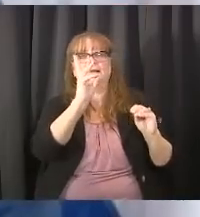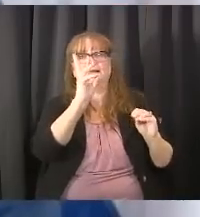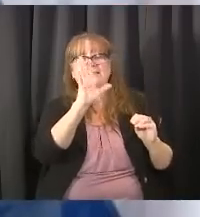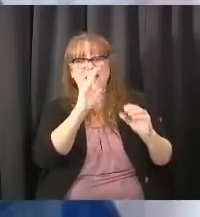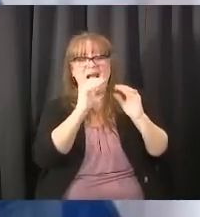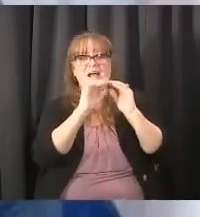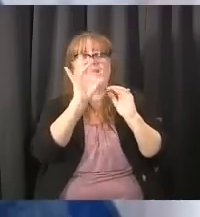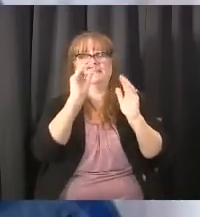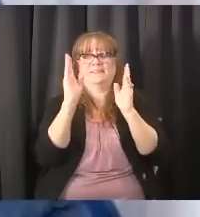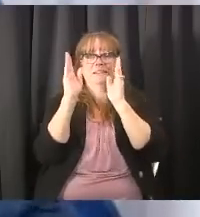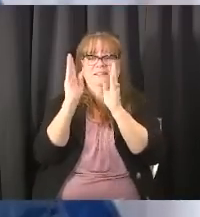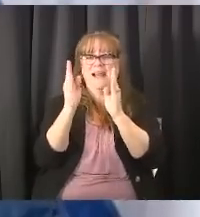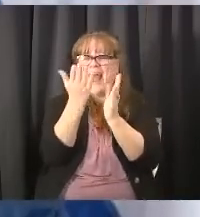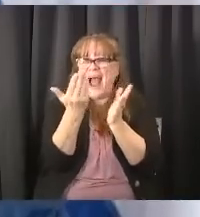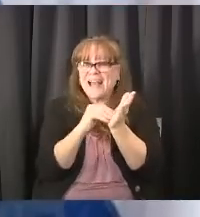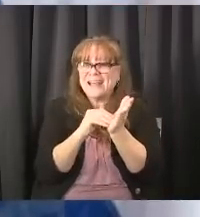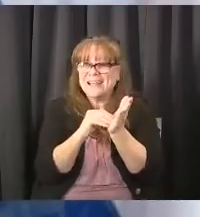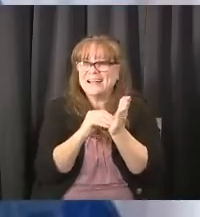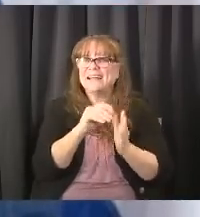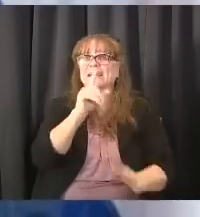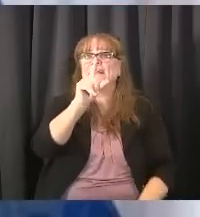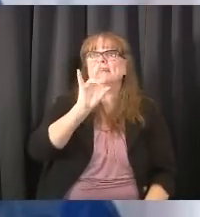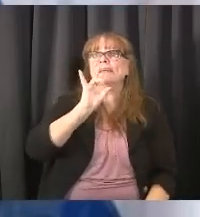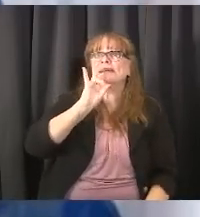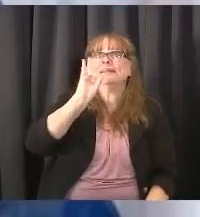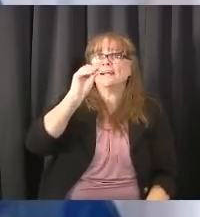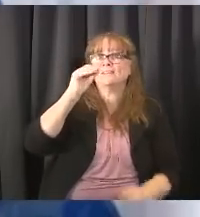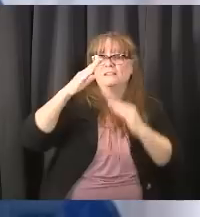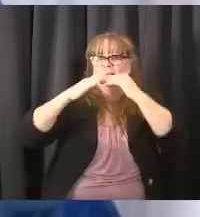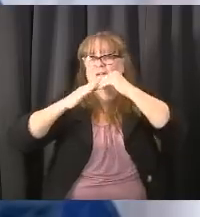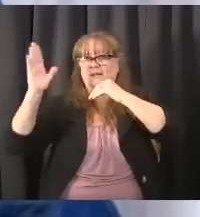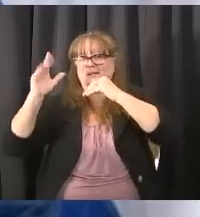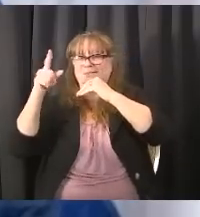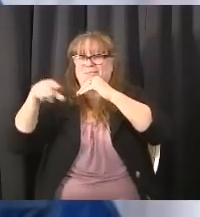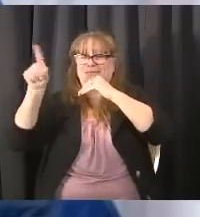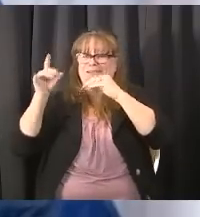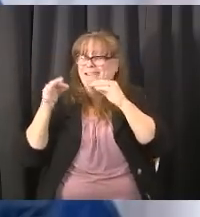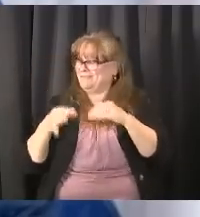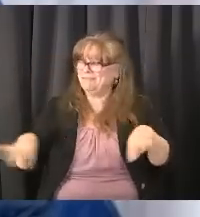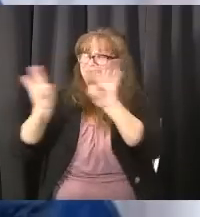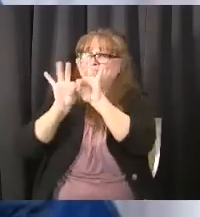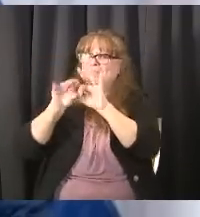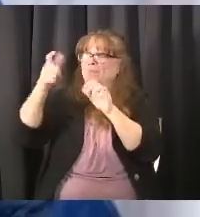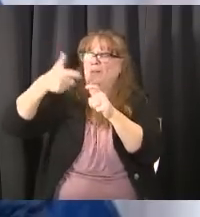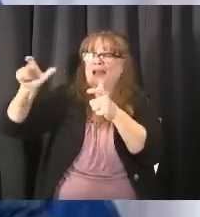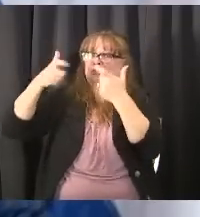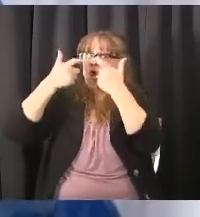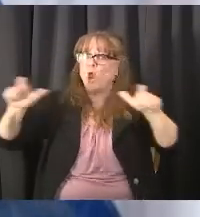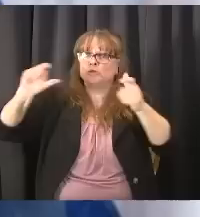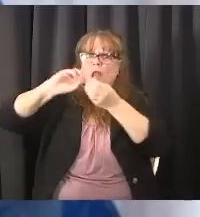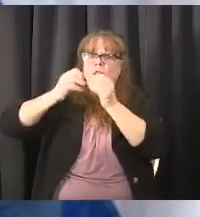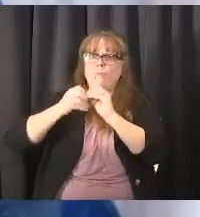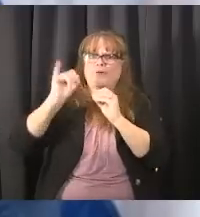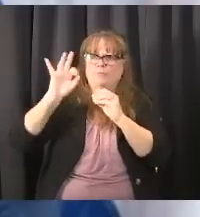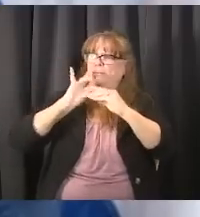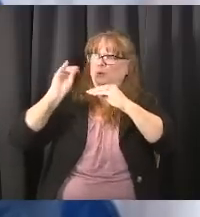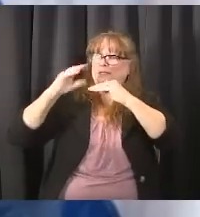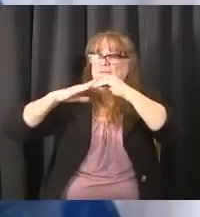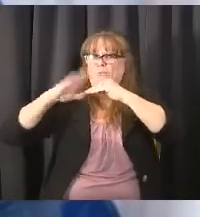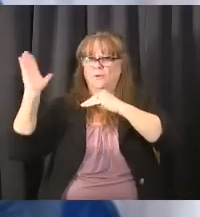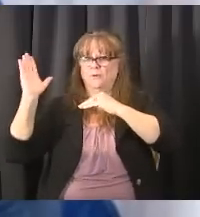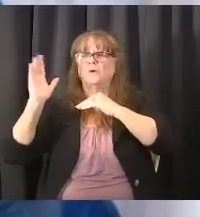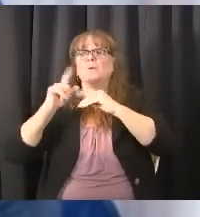age range. We will be making an announcement on that in the coming days, and that announcement will include the start date for 65